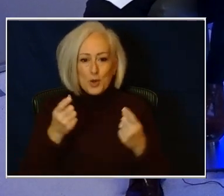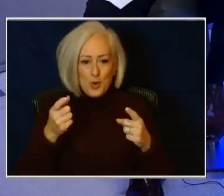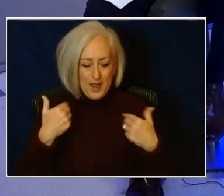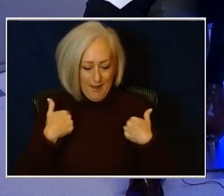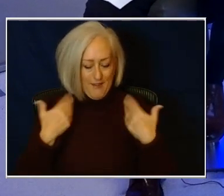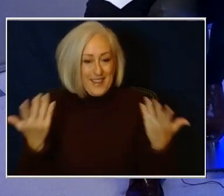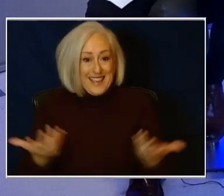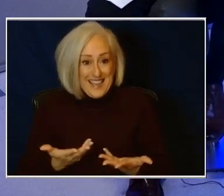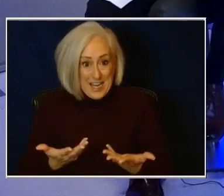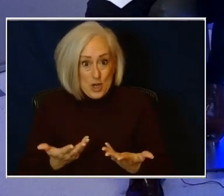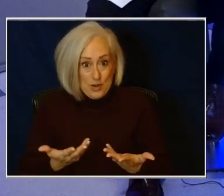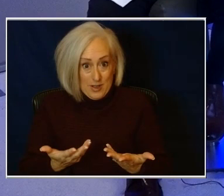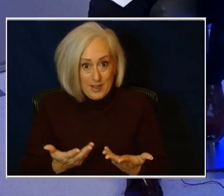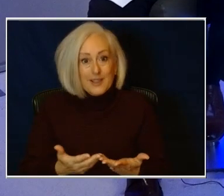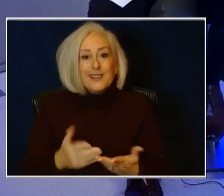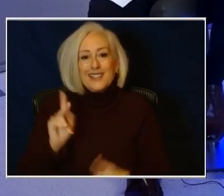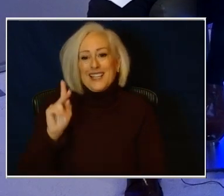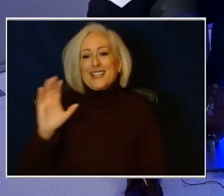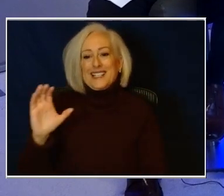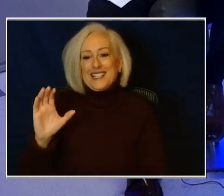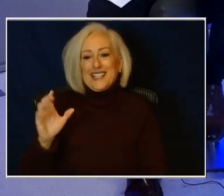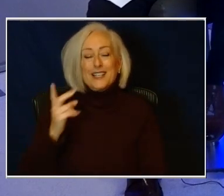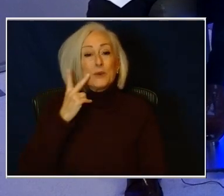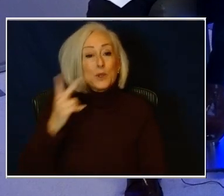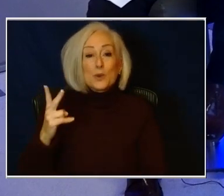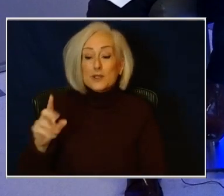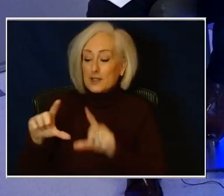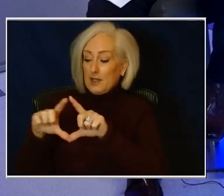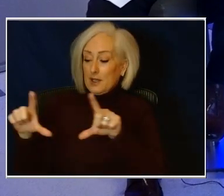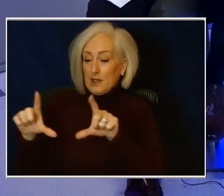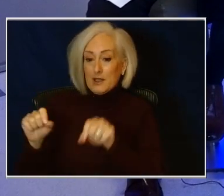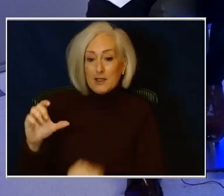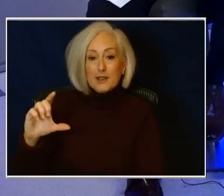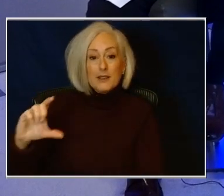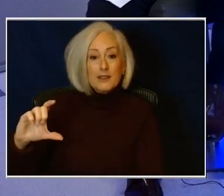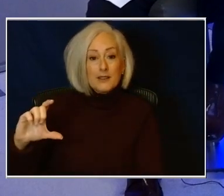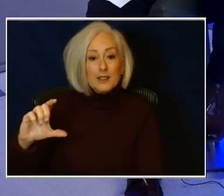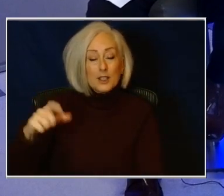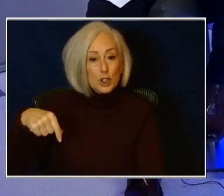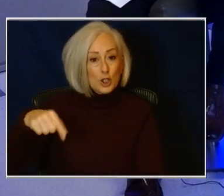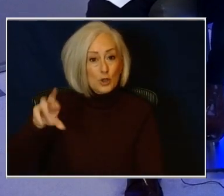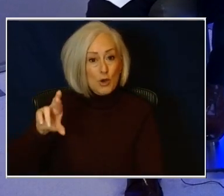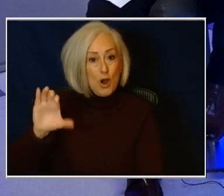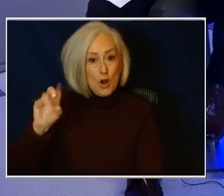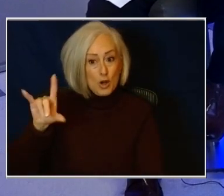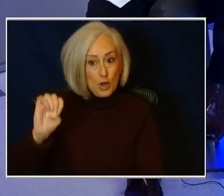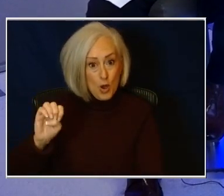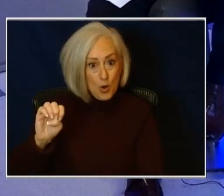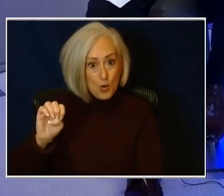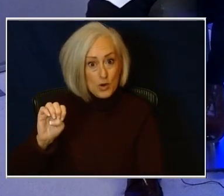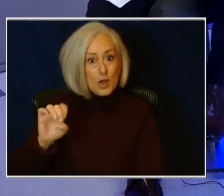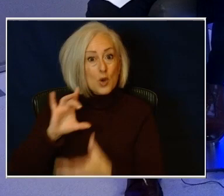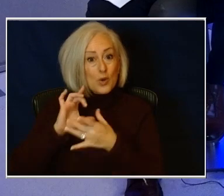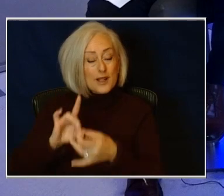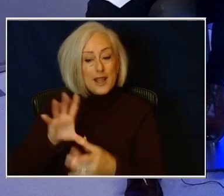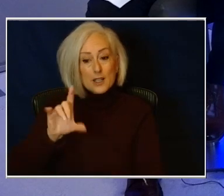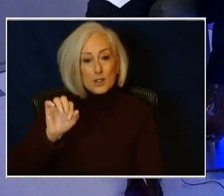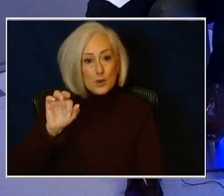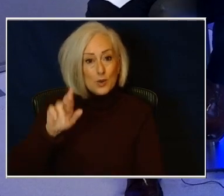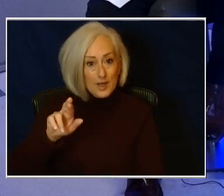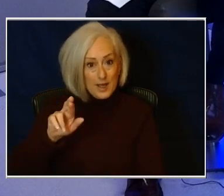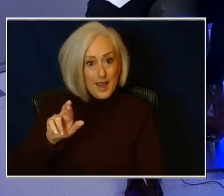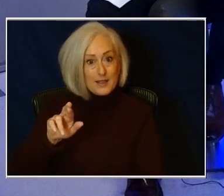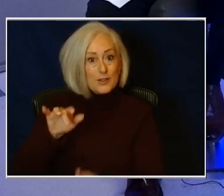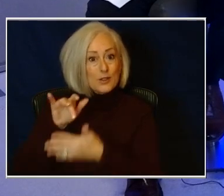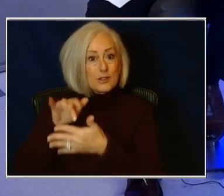QR code with a link to all the information you're going to need about our Cancer Center clinical trials. Take a look at that, especially if you're interested in